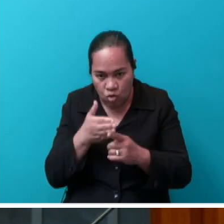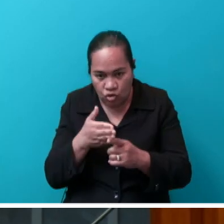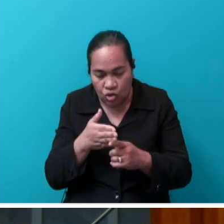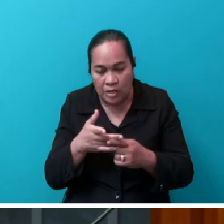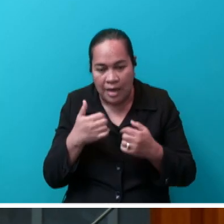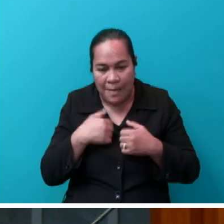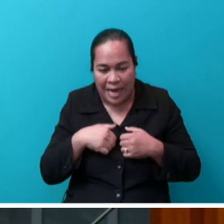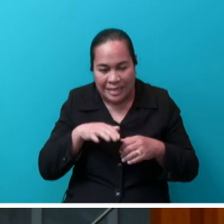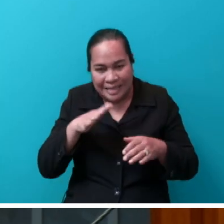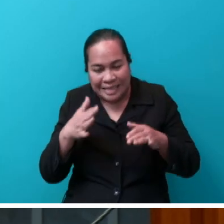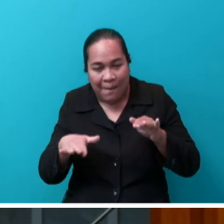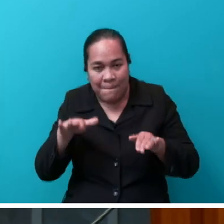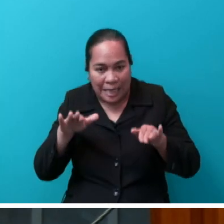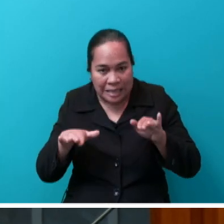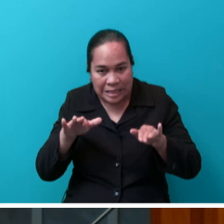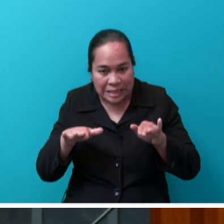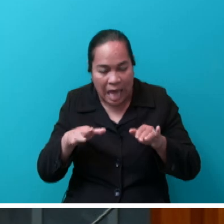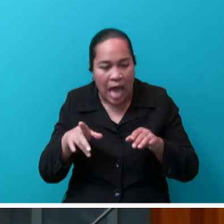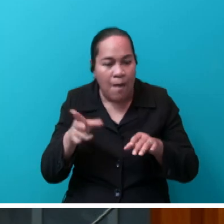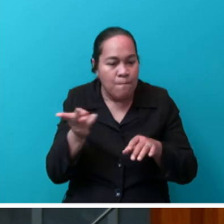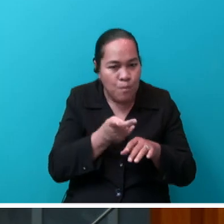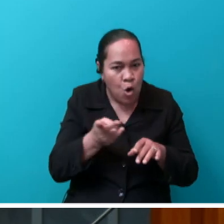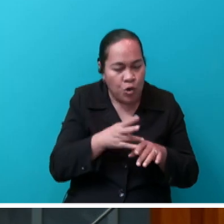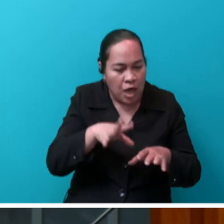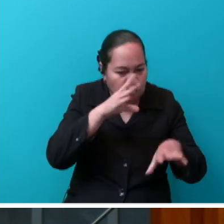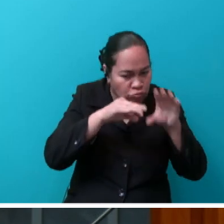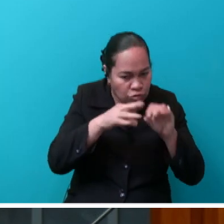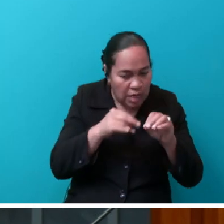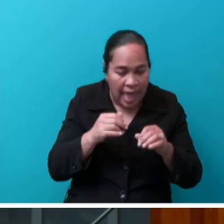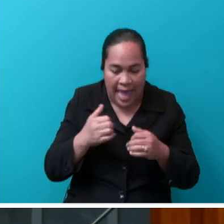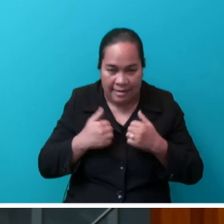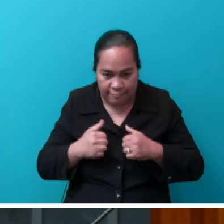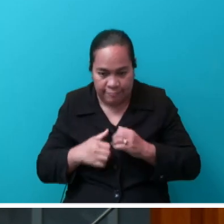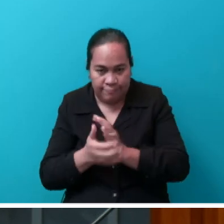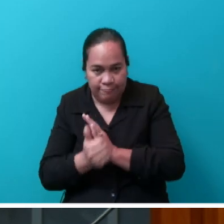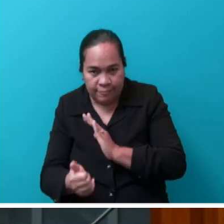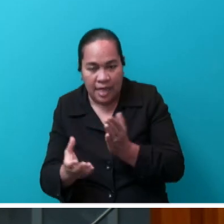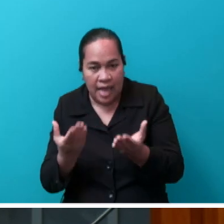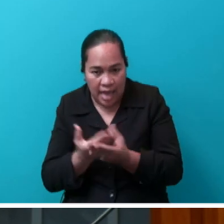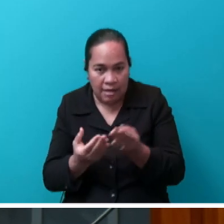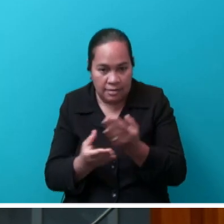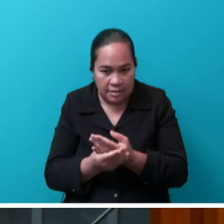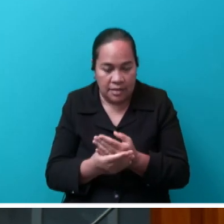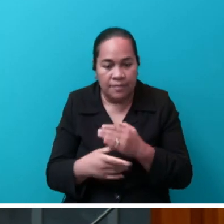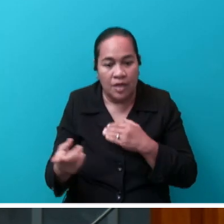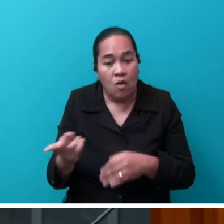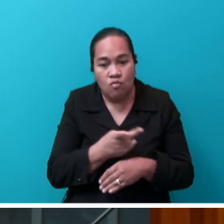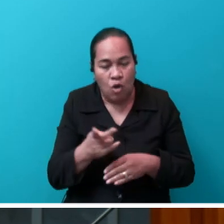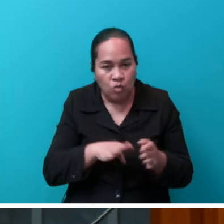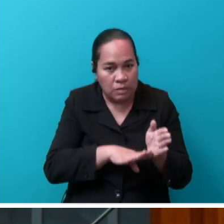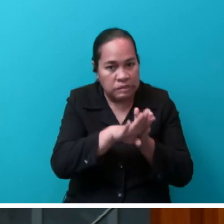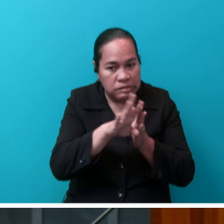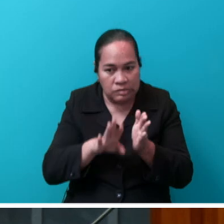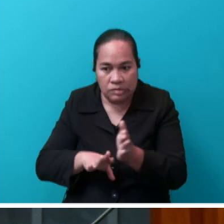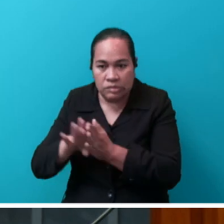vocational skills and academic learning. It also focuses on enhancing capability of both educators and